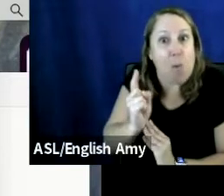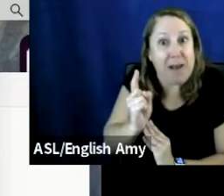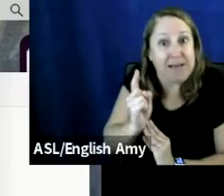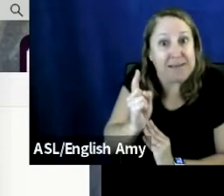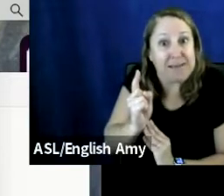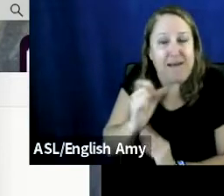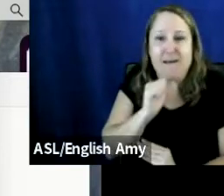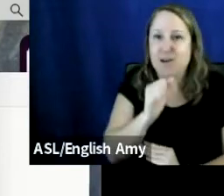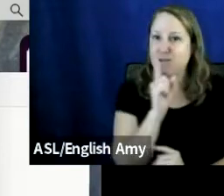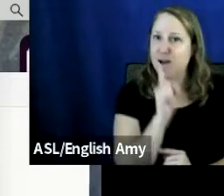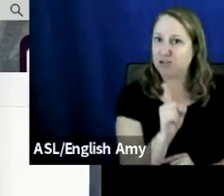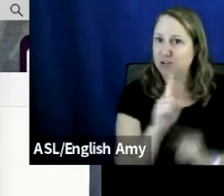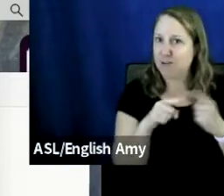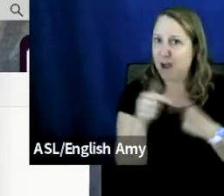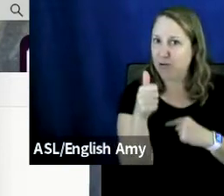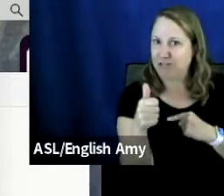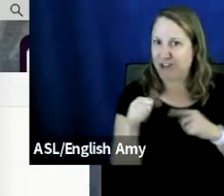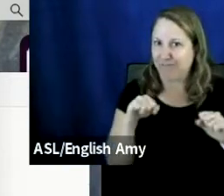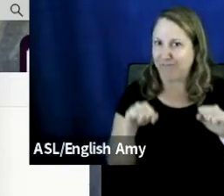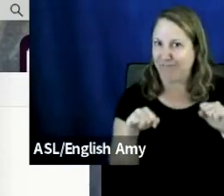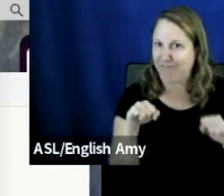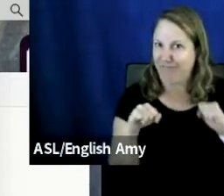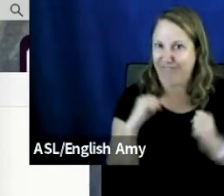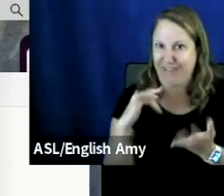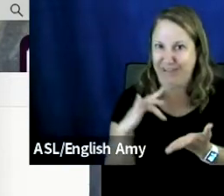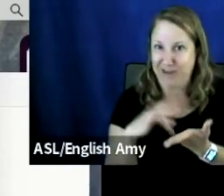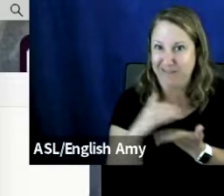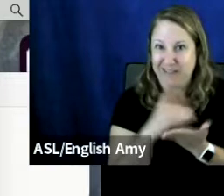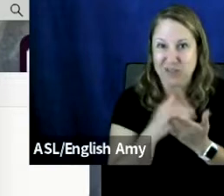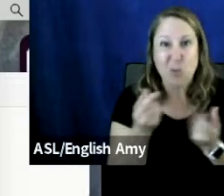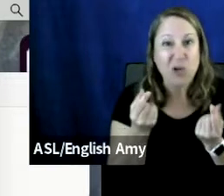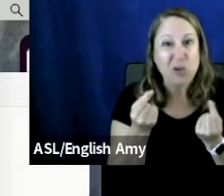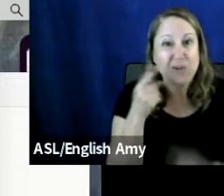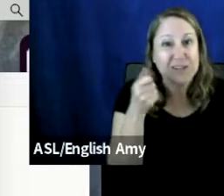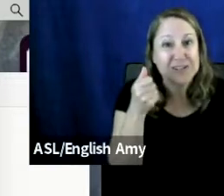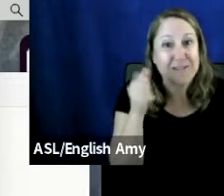of unsure of yourself in the middle of a lesson? What do you do for yourself?